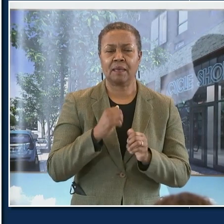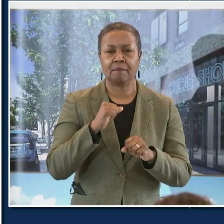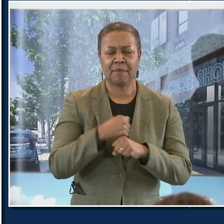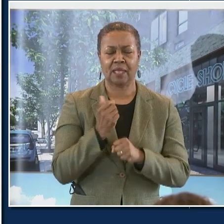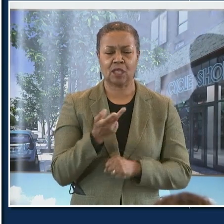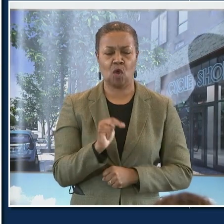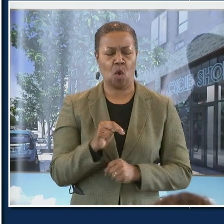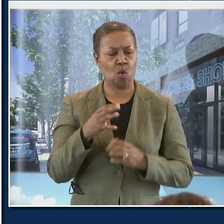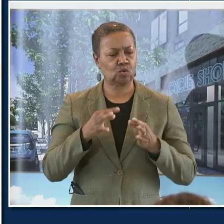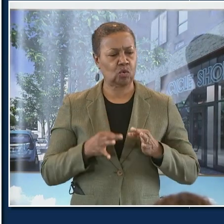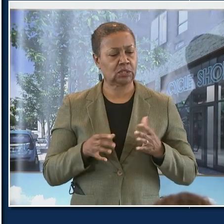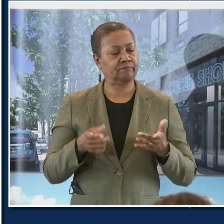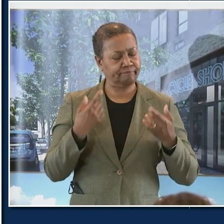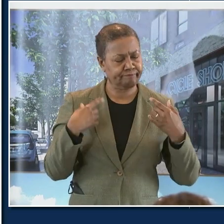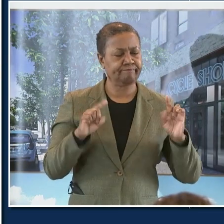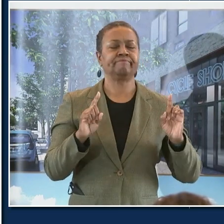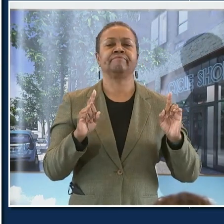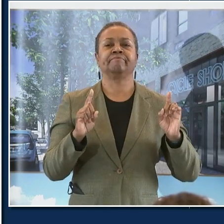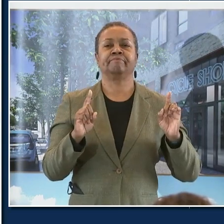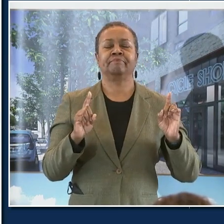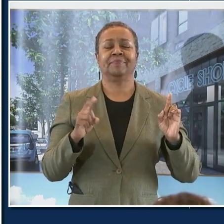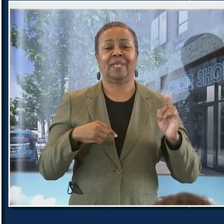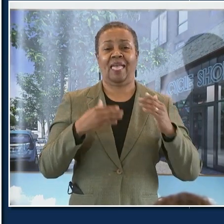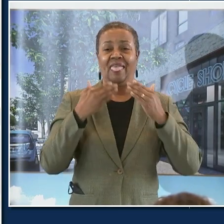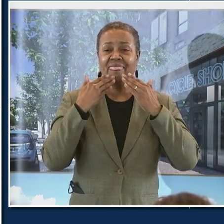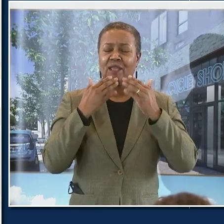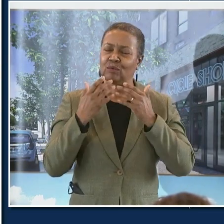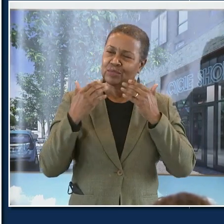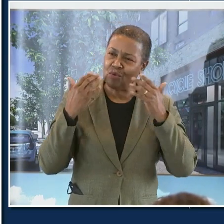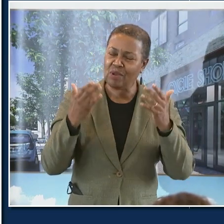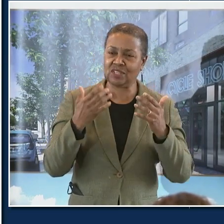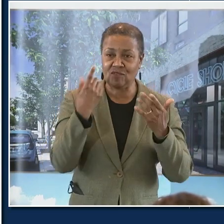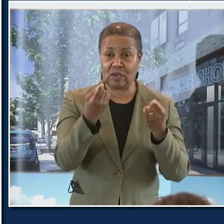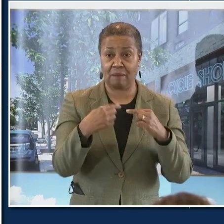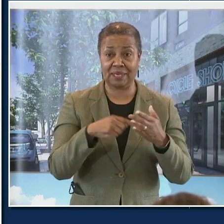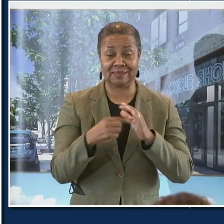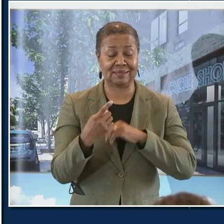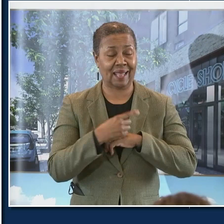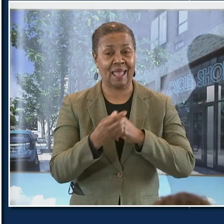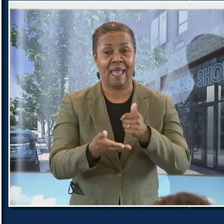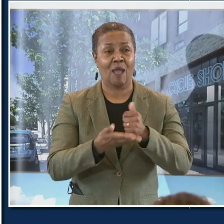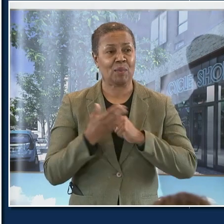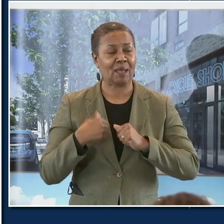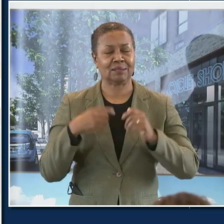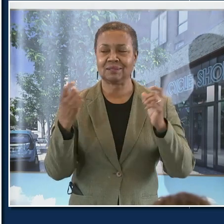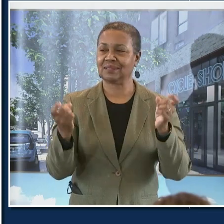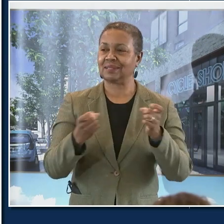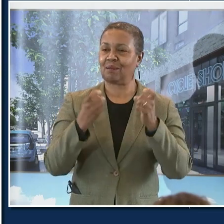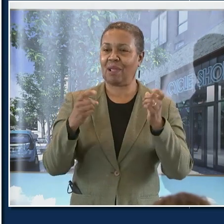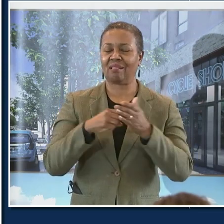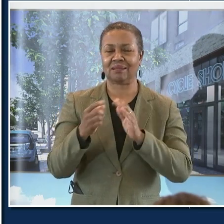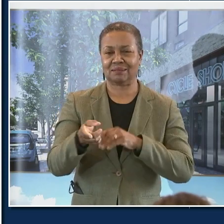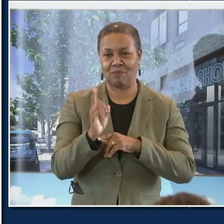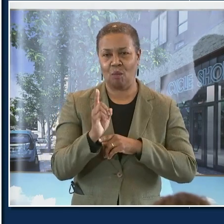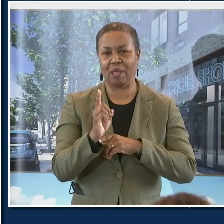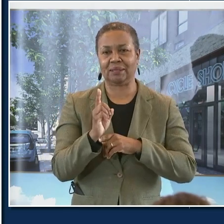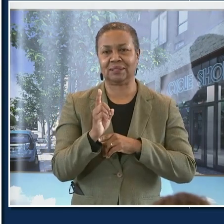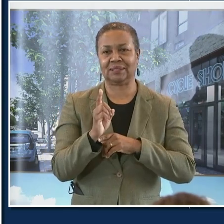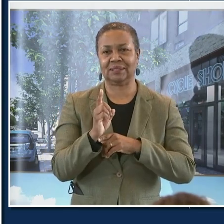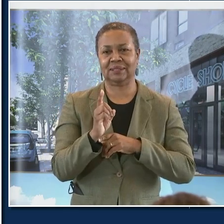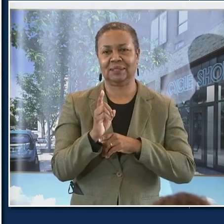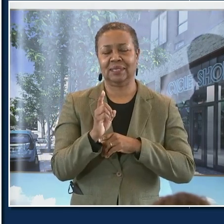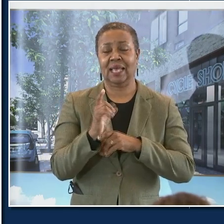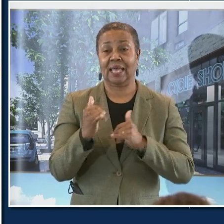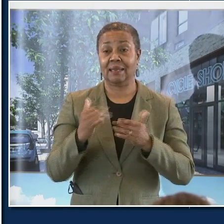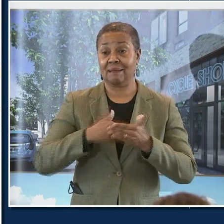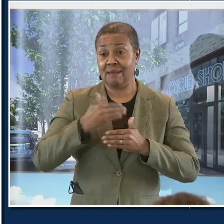choices to be successful. So I thank you so much for being here today, for helping us to celebrate this moment. And